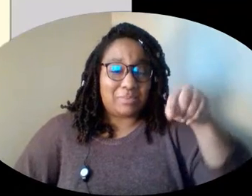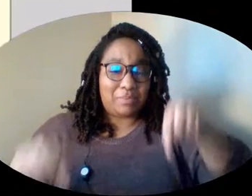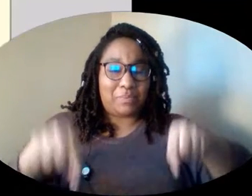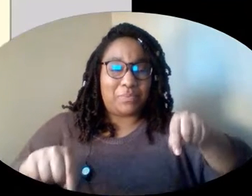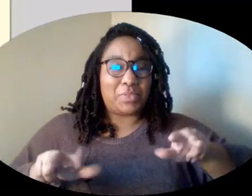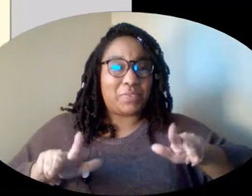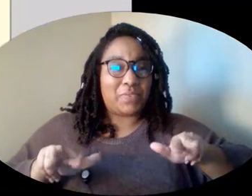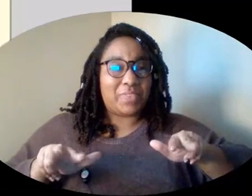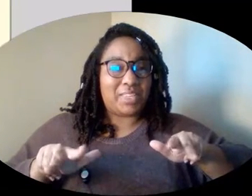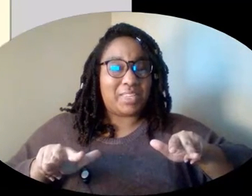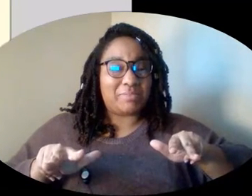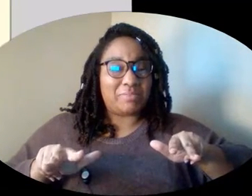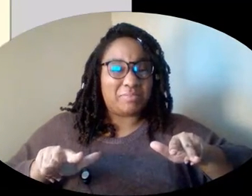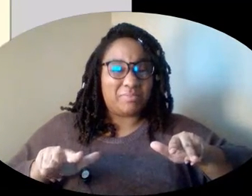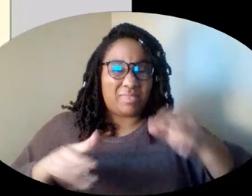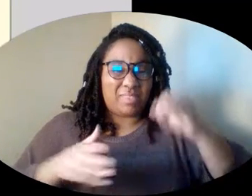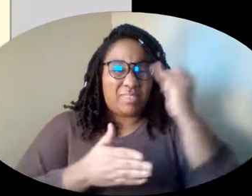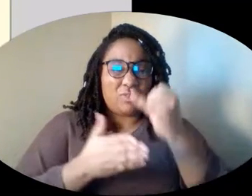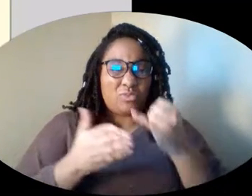toes. Let's see if I can draw the toes.